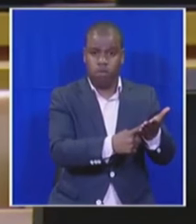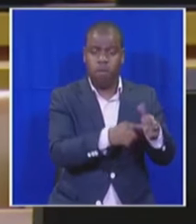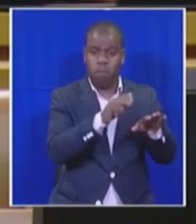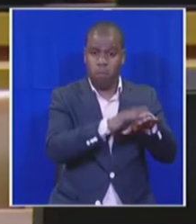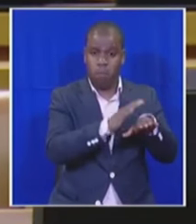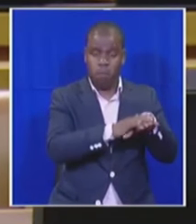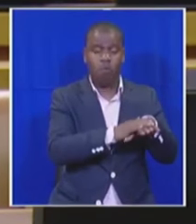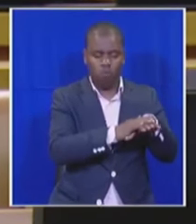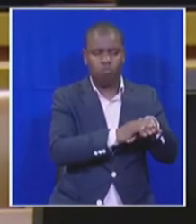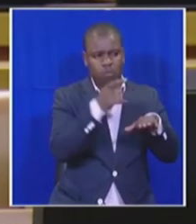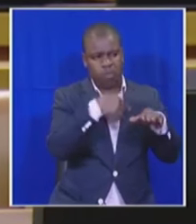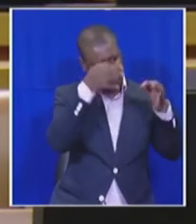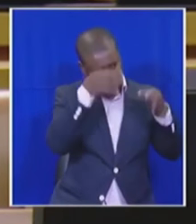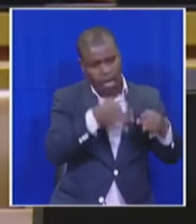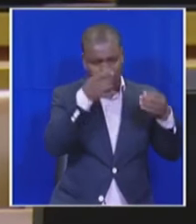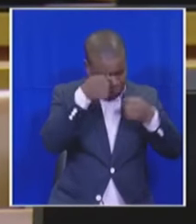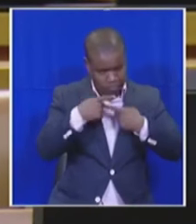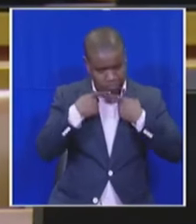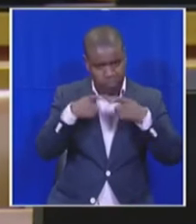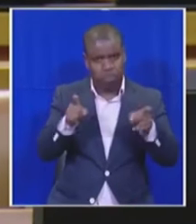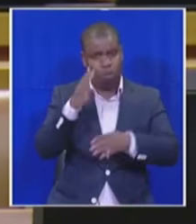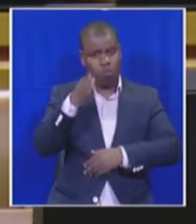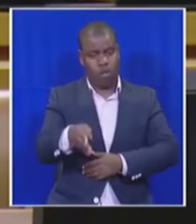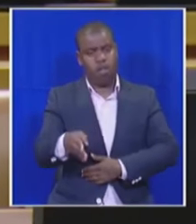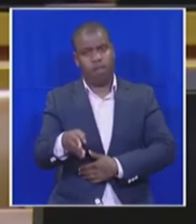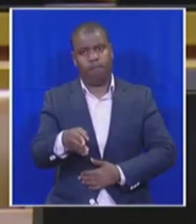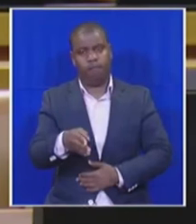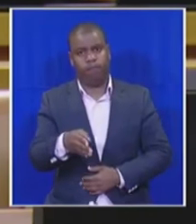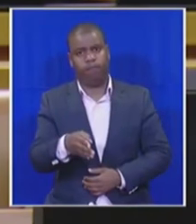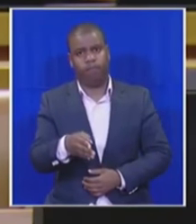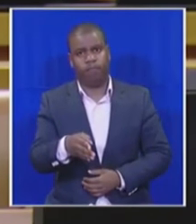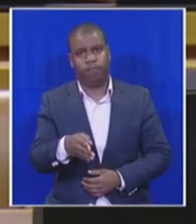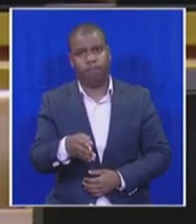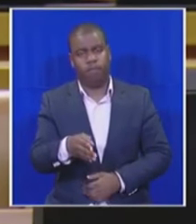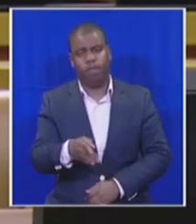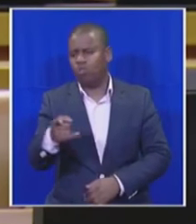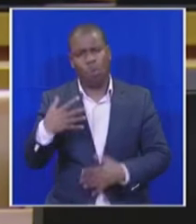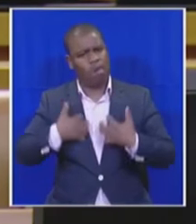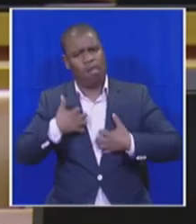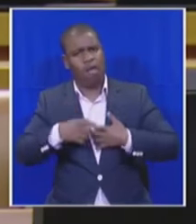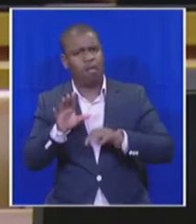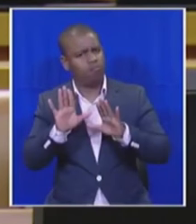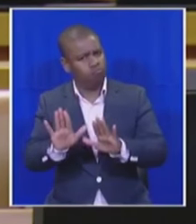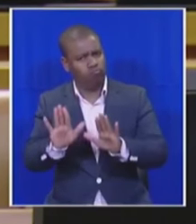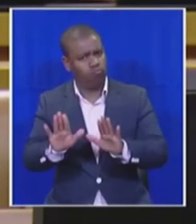it will elect to make it public. There is no need to be in a hurry.